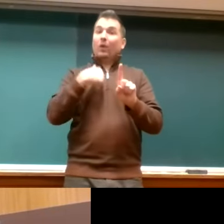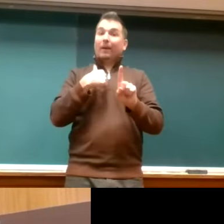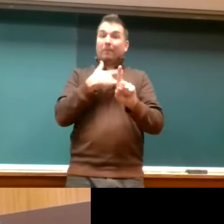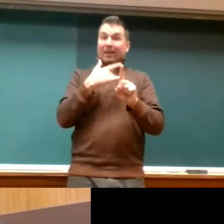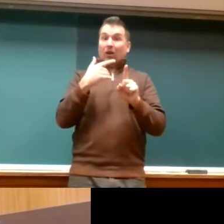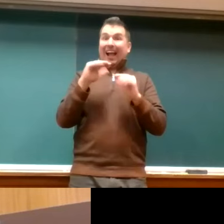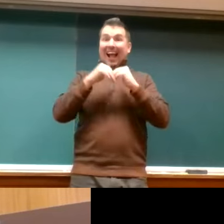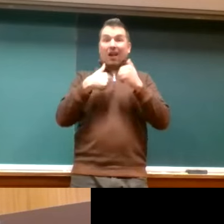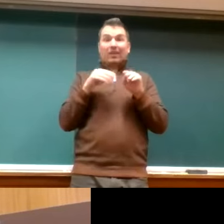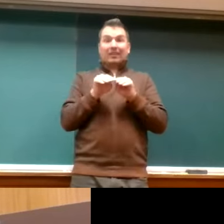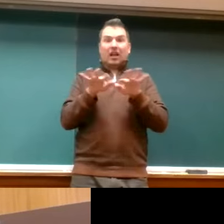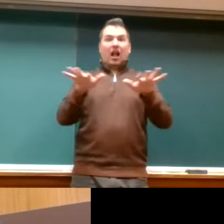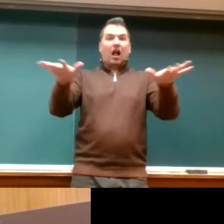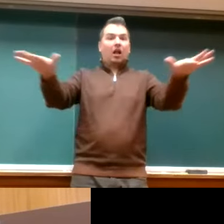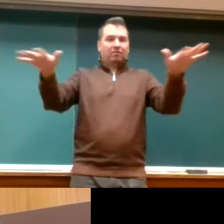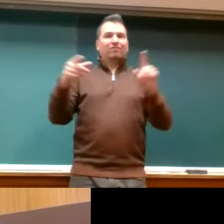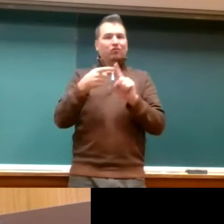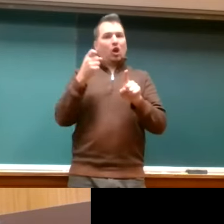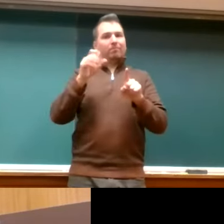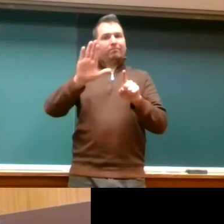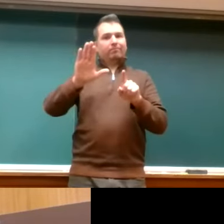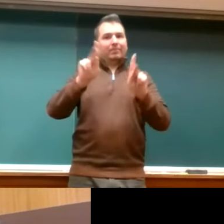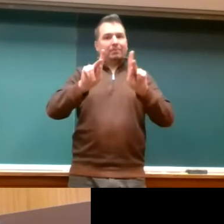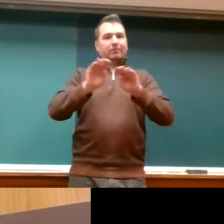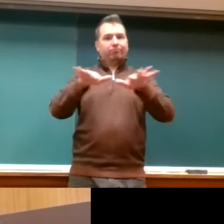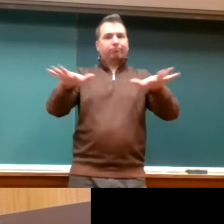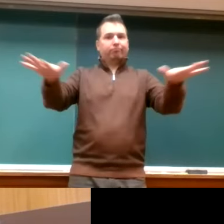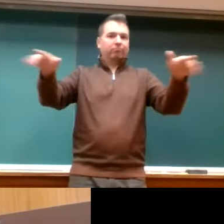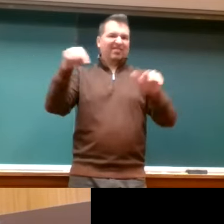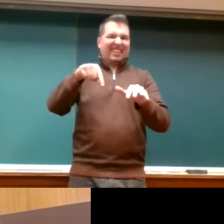they're like, oh my God, this is amazing. I want people I know to have it.